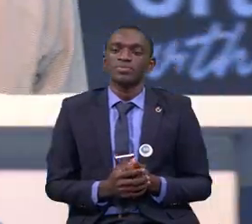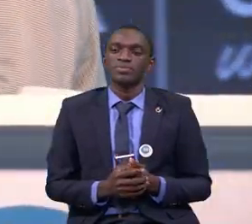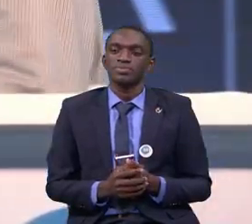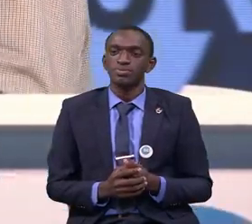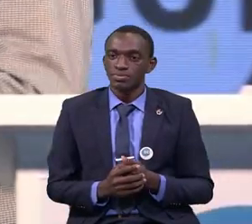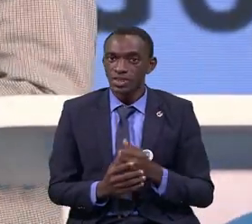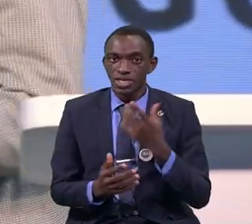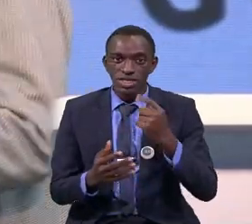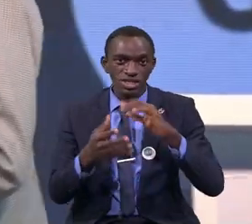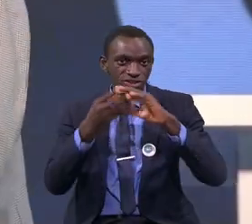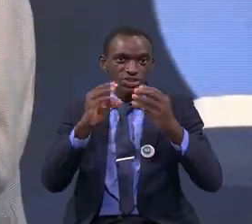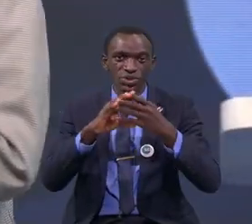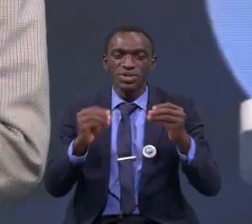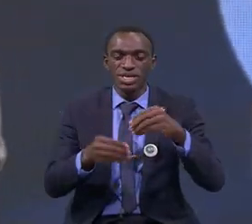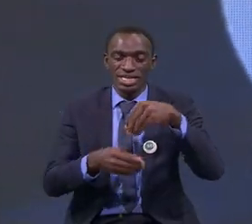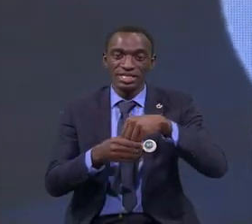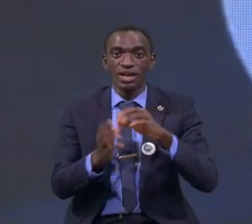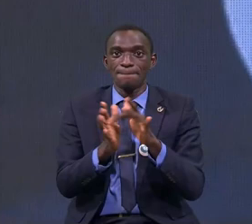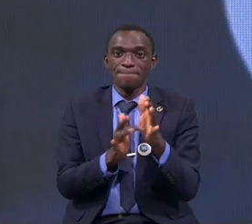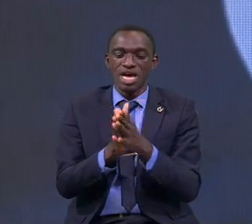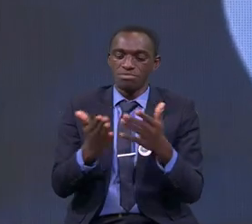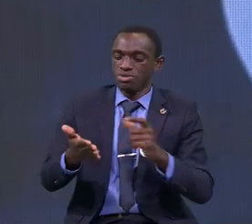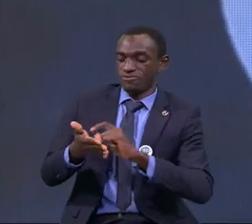The story is in Isaiah chapter 6.